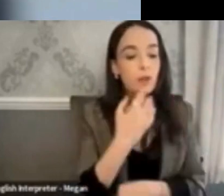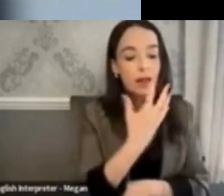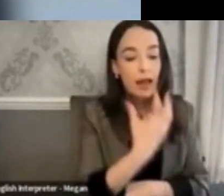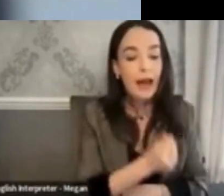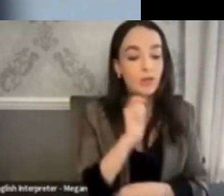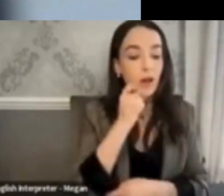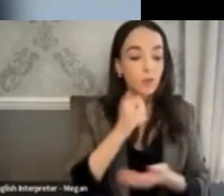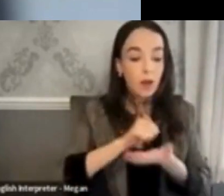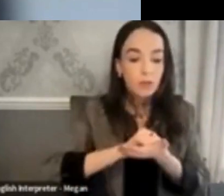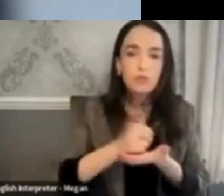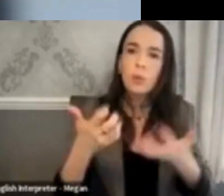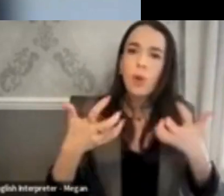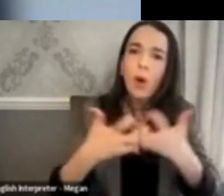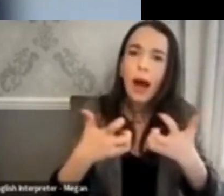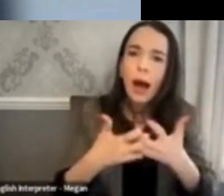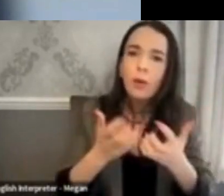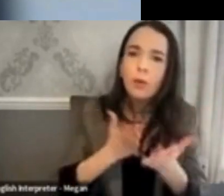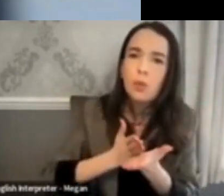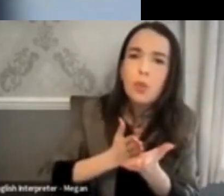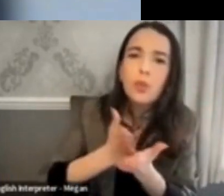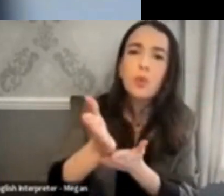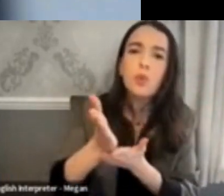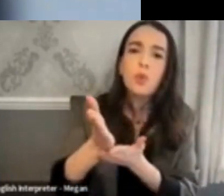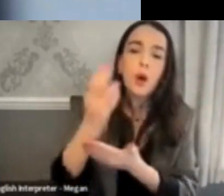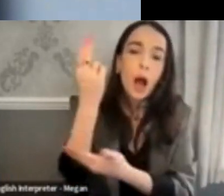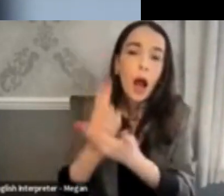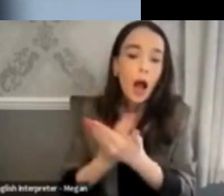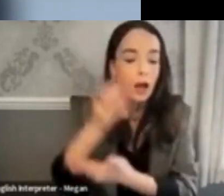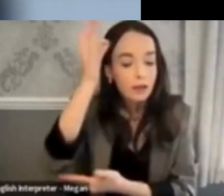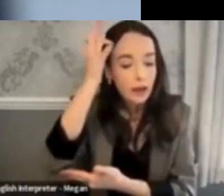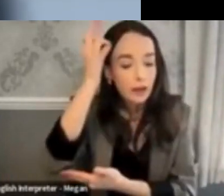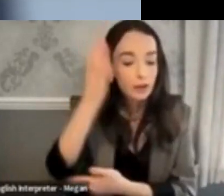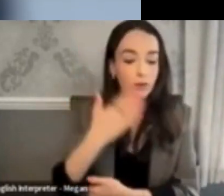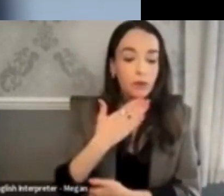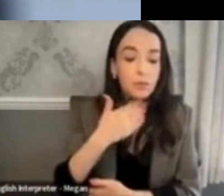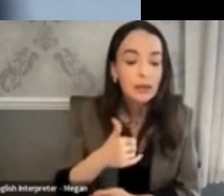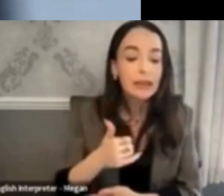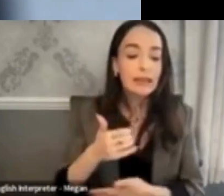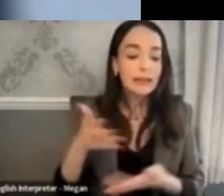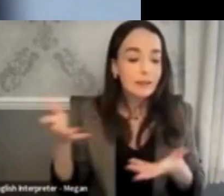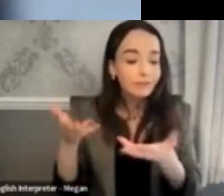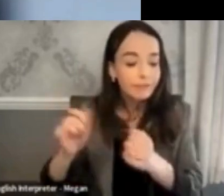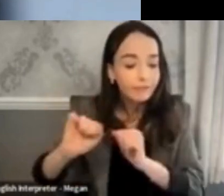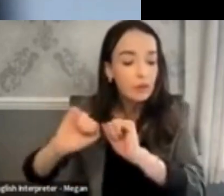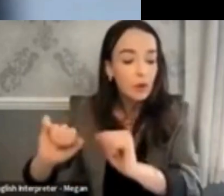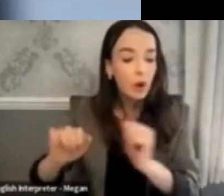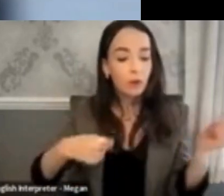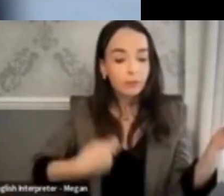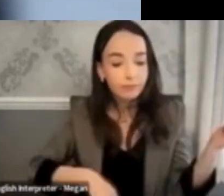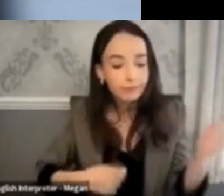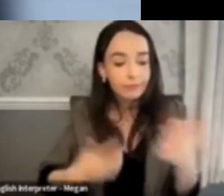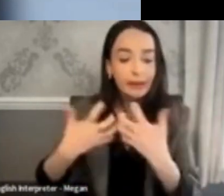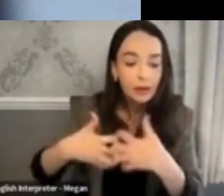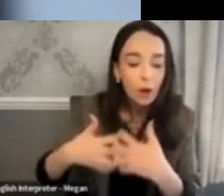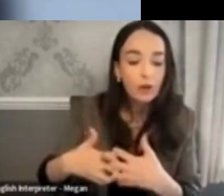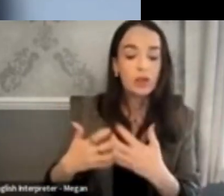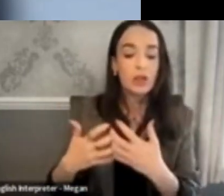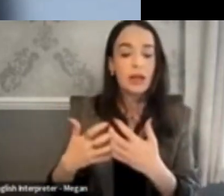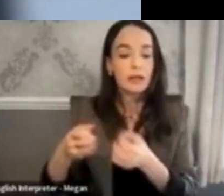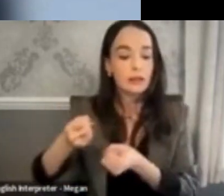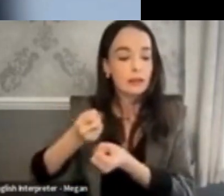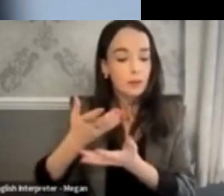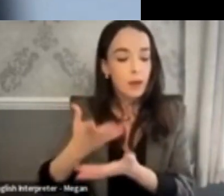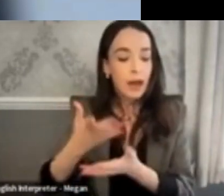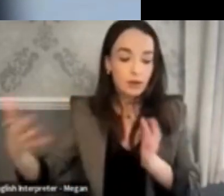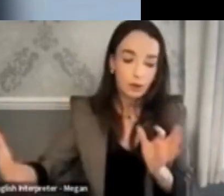please do strongly encourage your instruments, technology or equipment suppliers to apply to be part of the framework to ensure that it will meet all of your